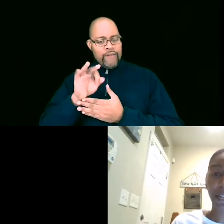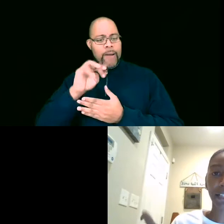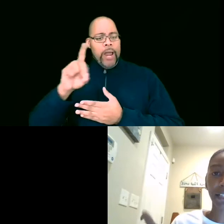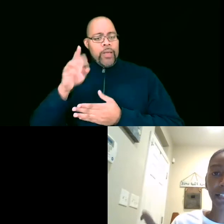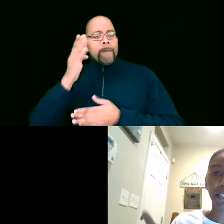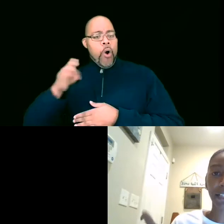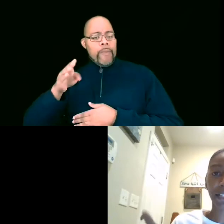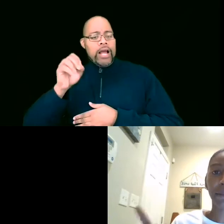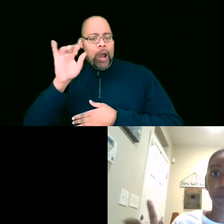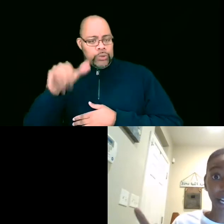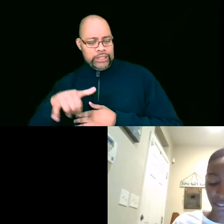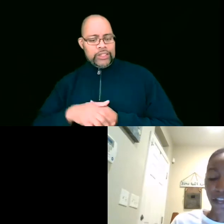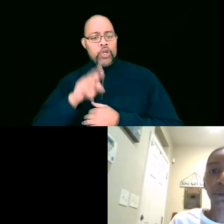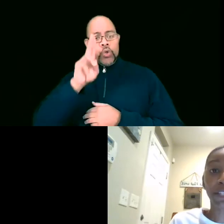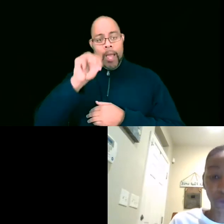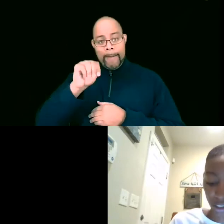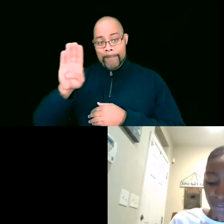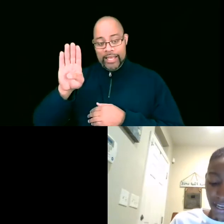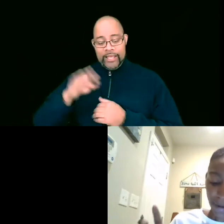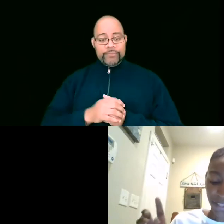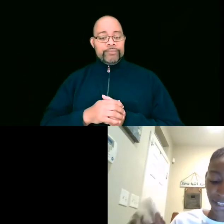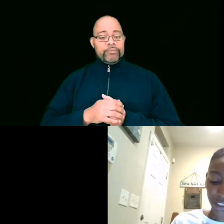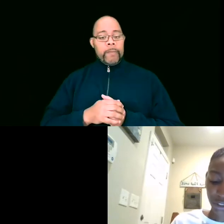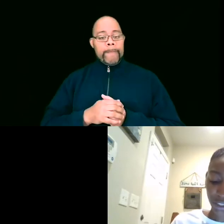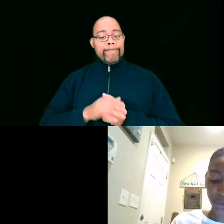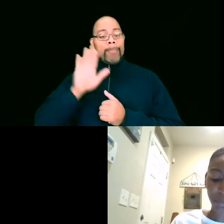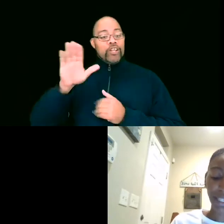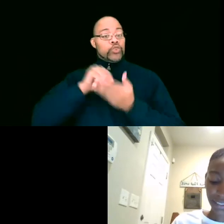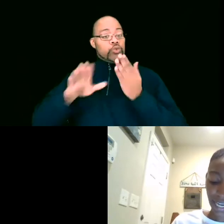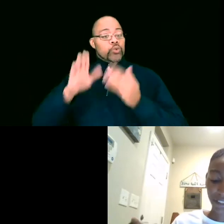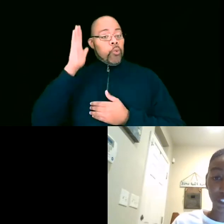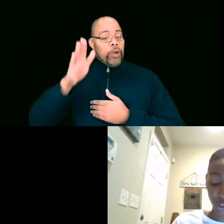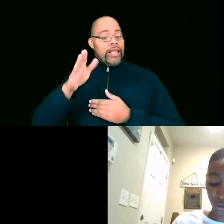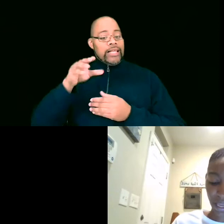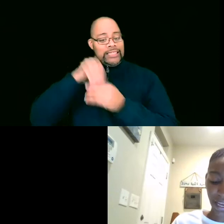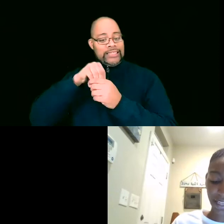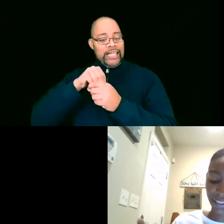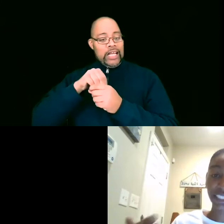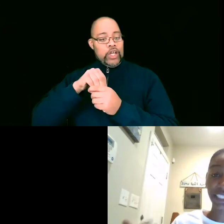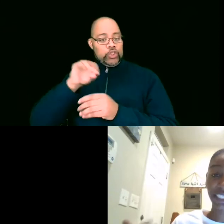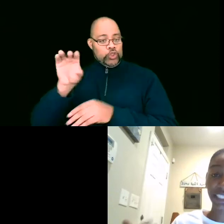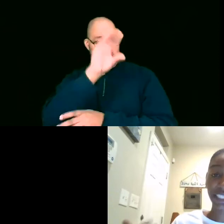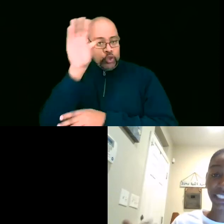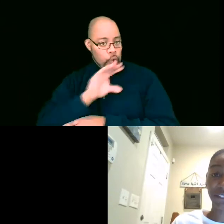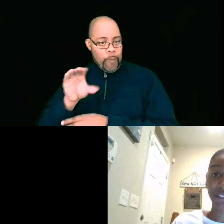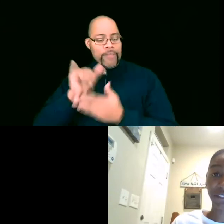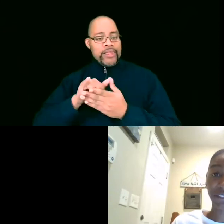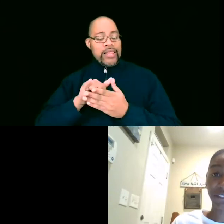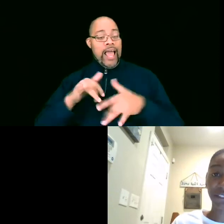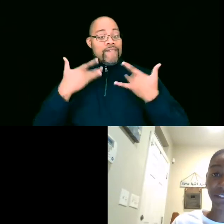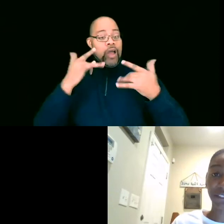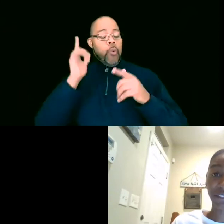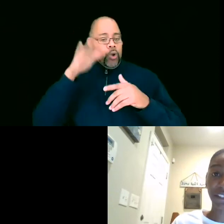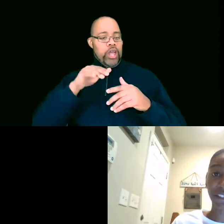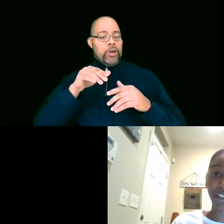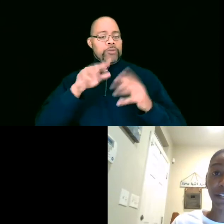Baltimore County, UMB Cure, and their students will be inside the Zoom, and this event will be streamed to our